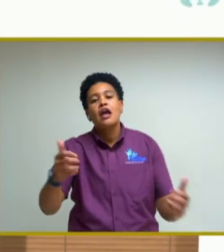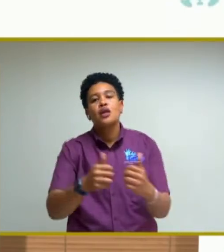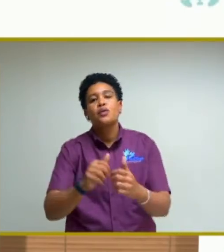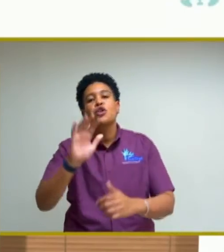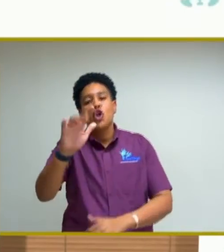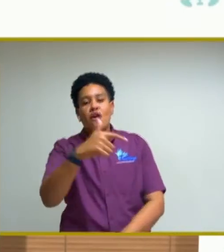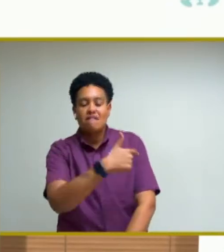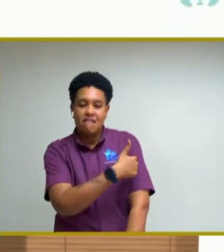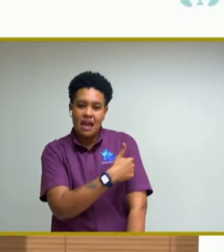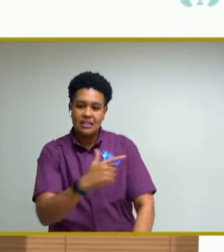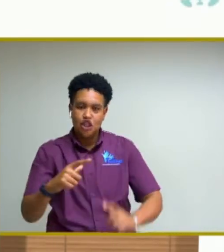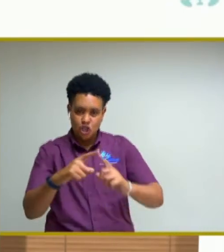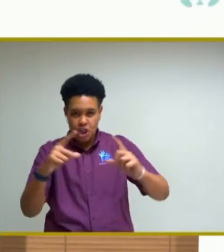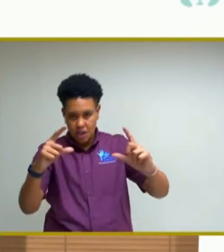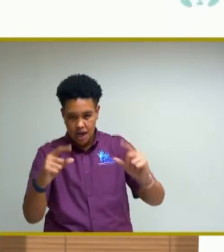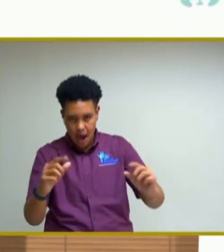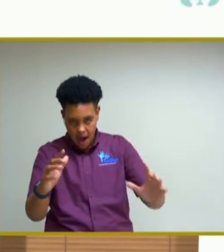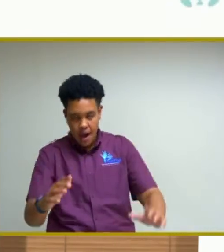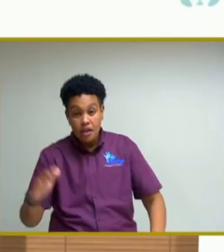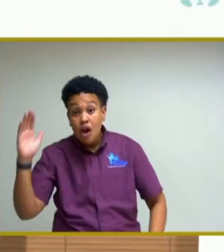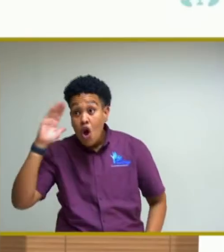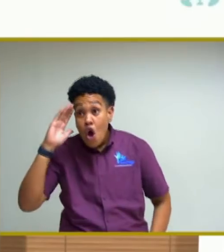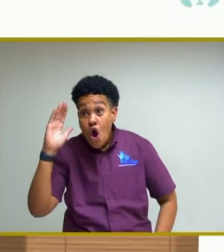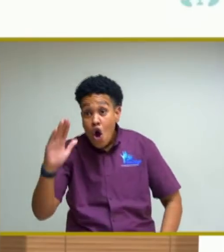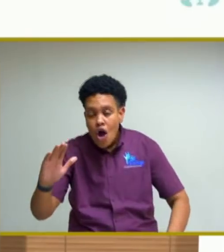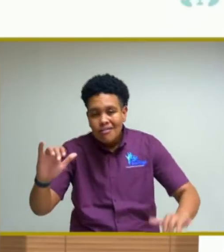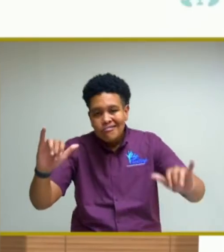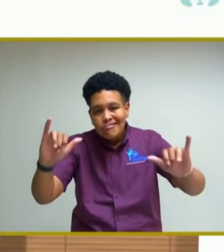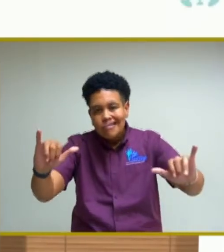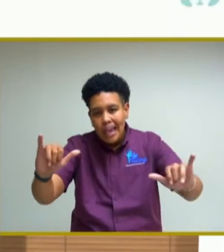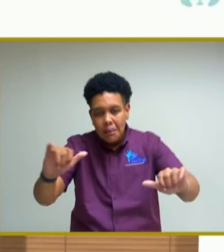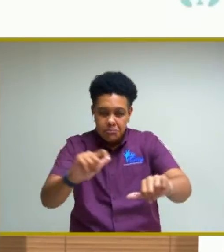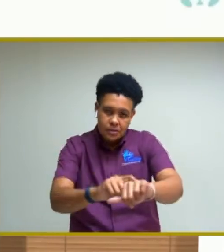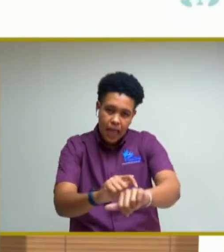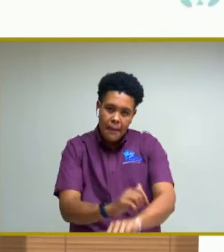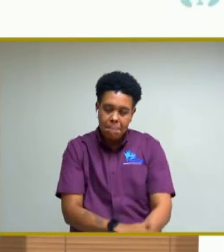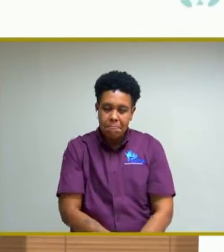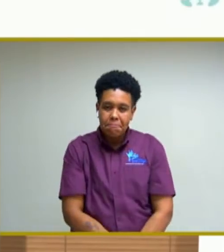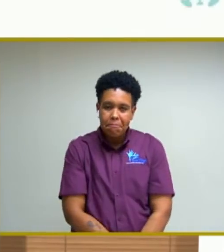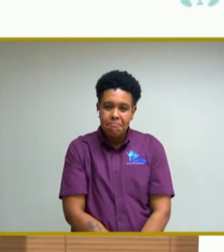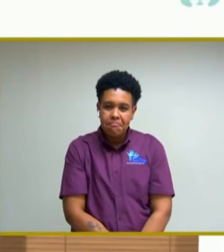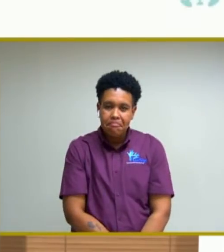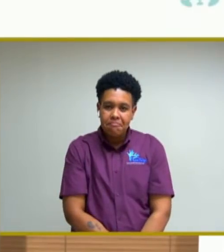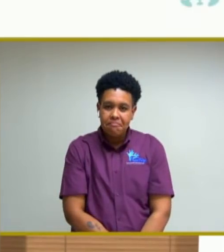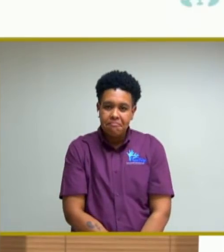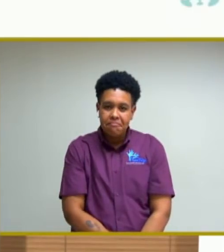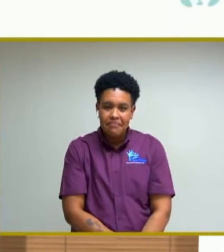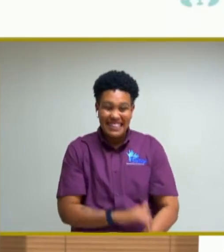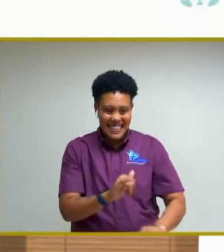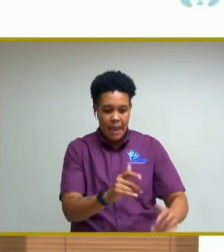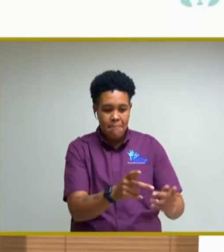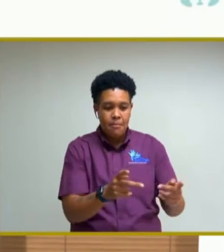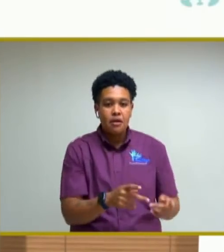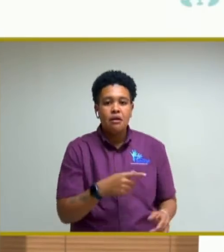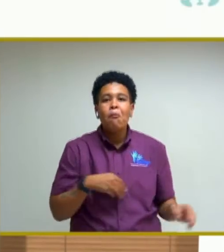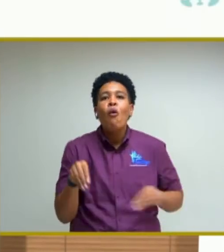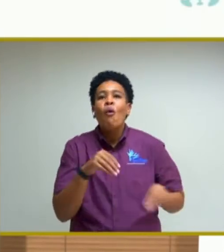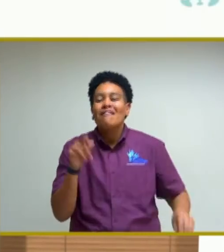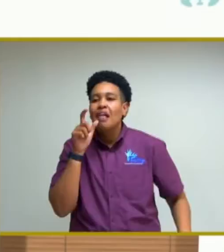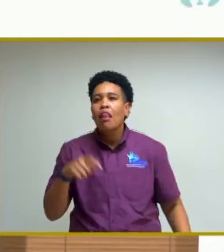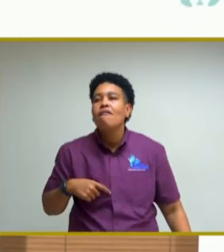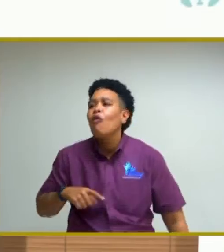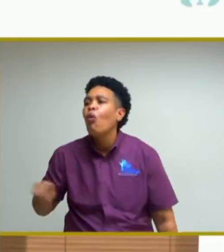your vaccination card, all at the same point. This is to minimize